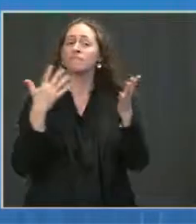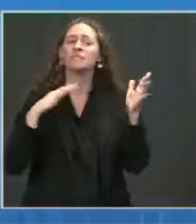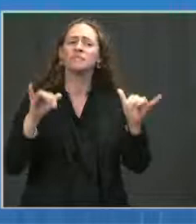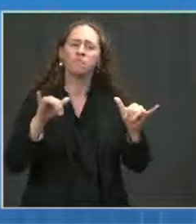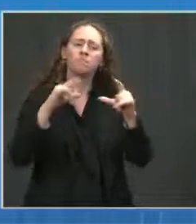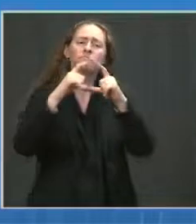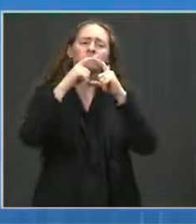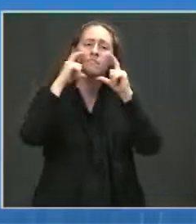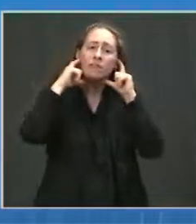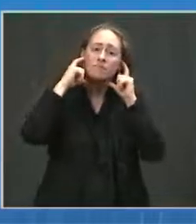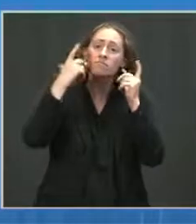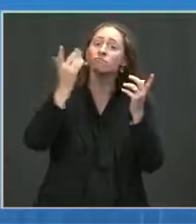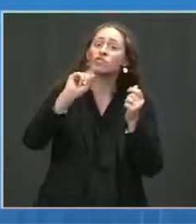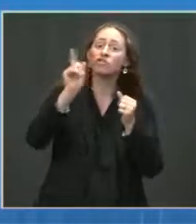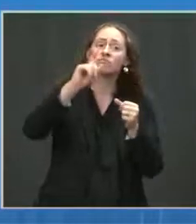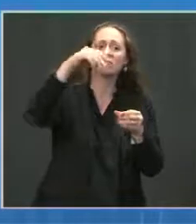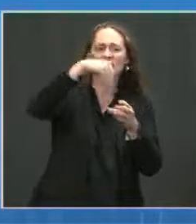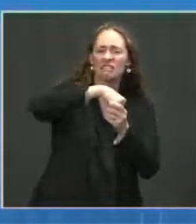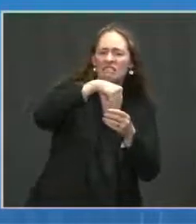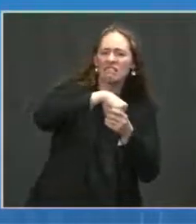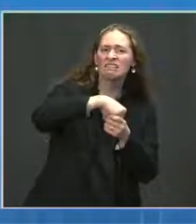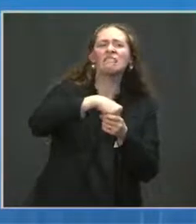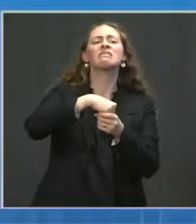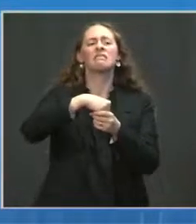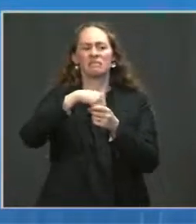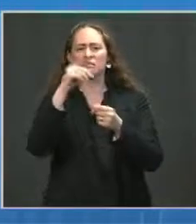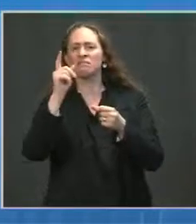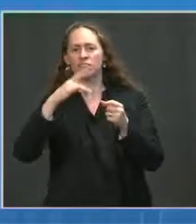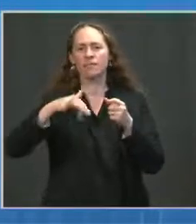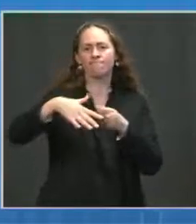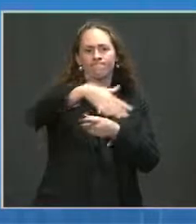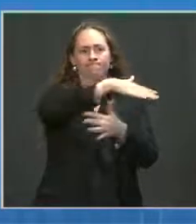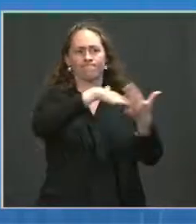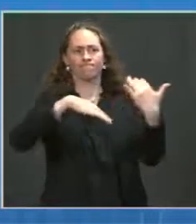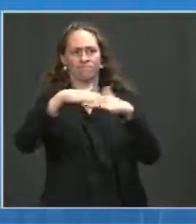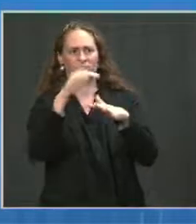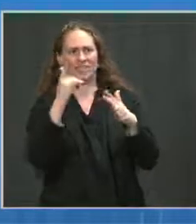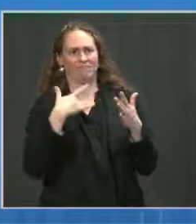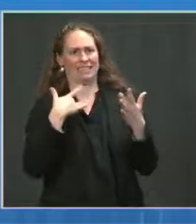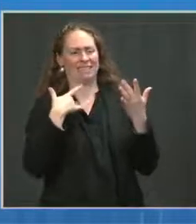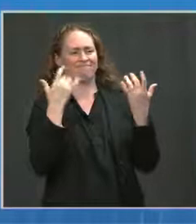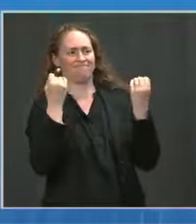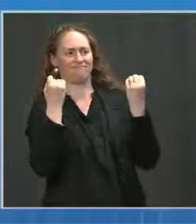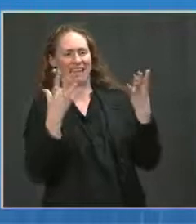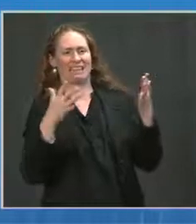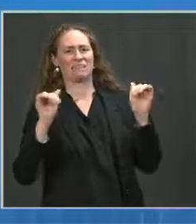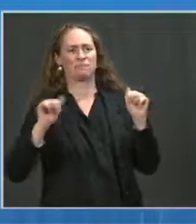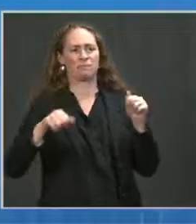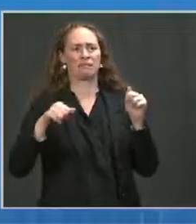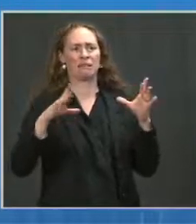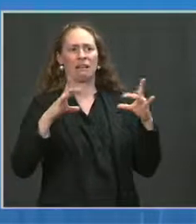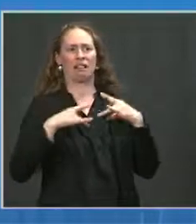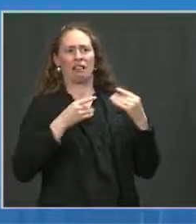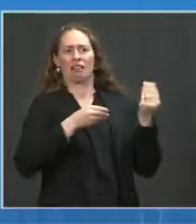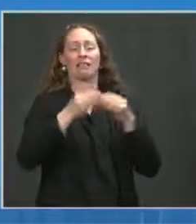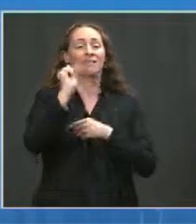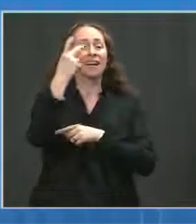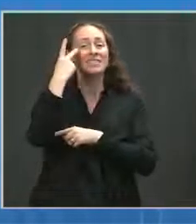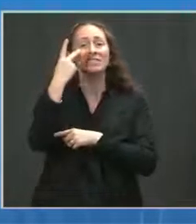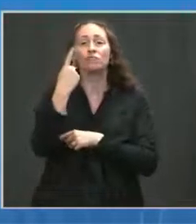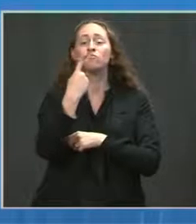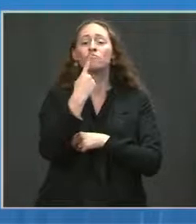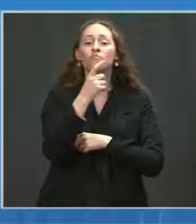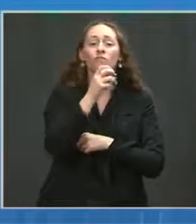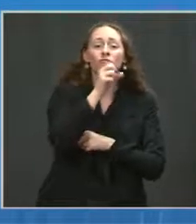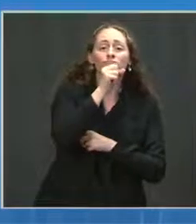settings in areas with substantial and high transmission, shown in orange and red on this map. It is